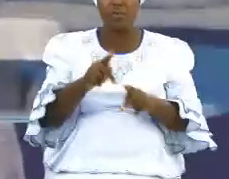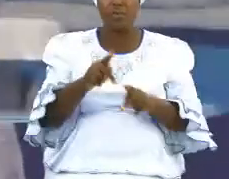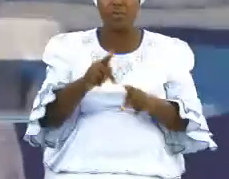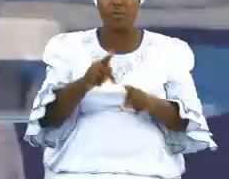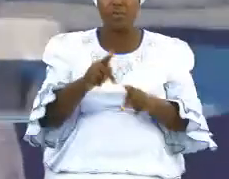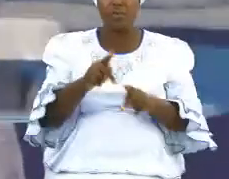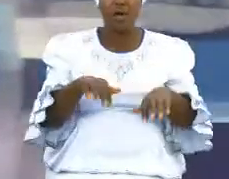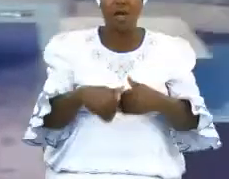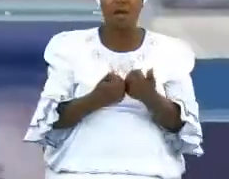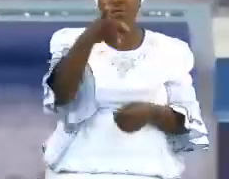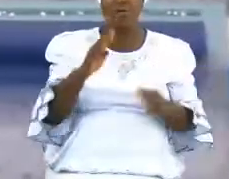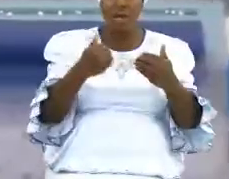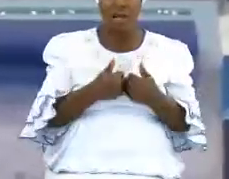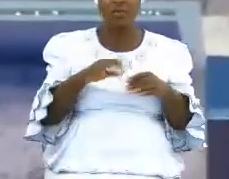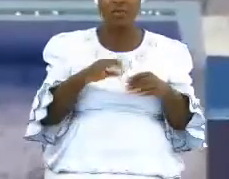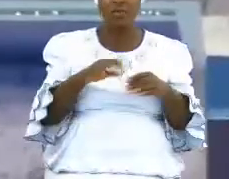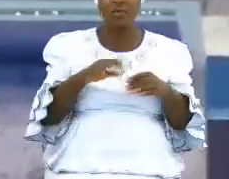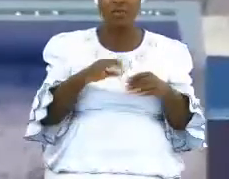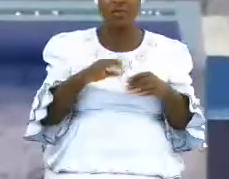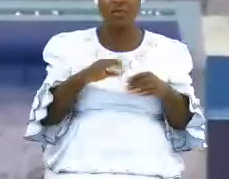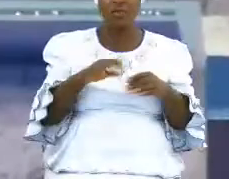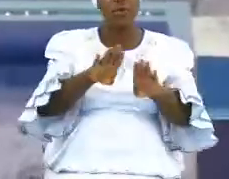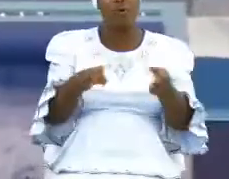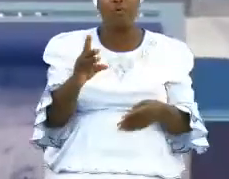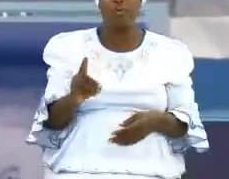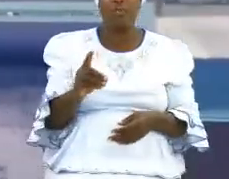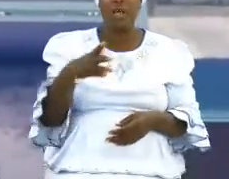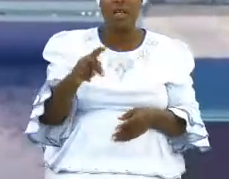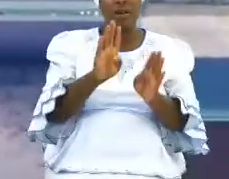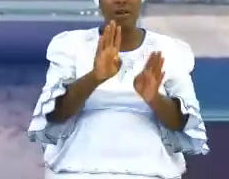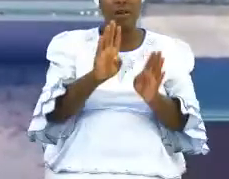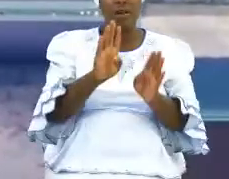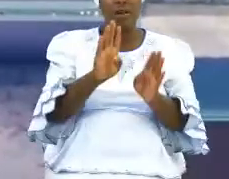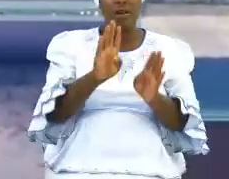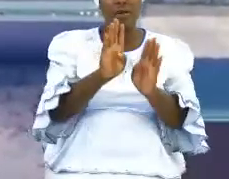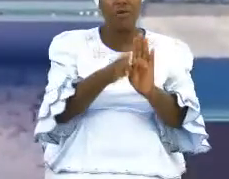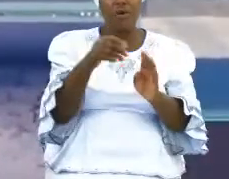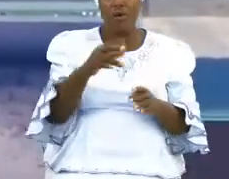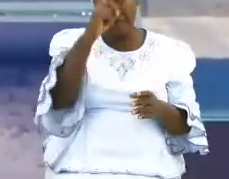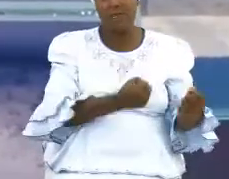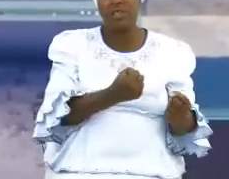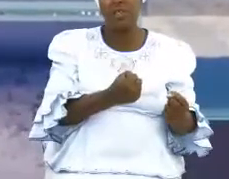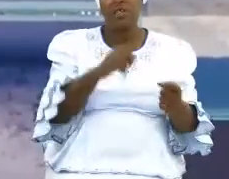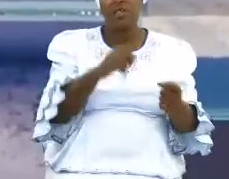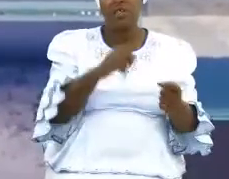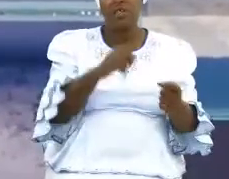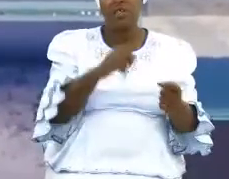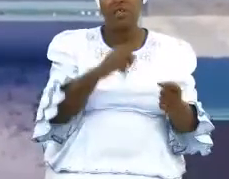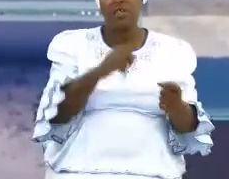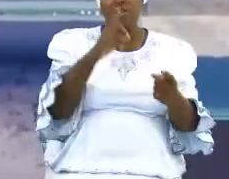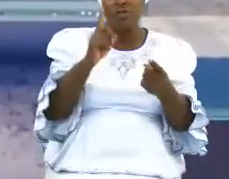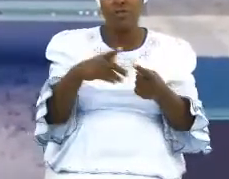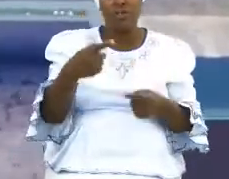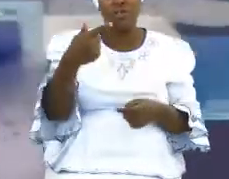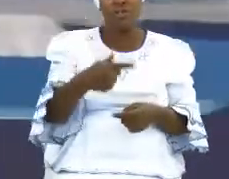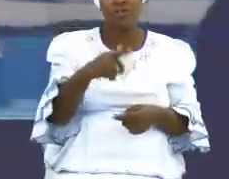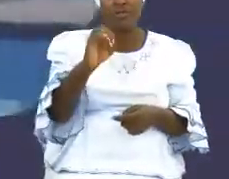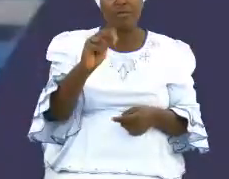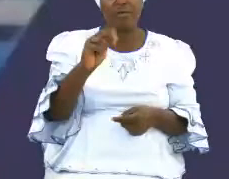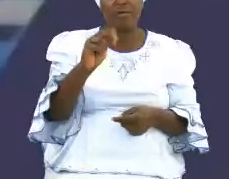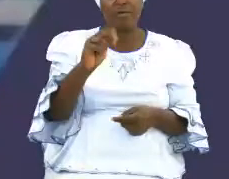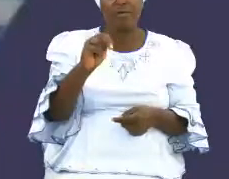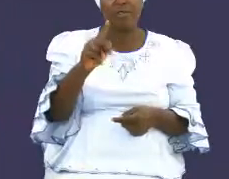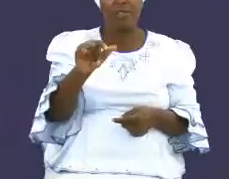God had opened the door of faith unto the Gentiles. What does that